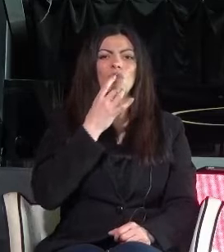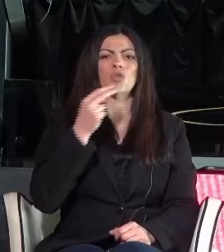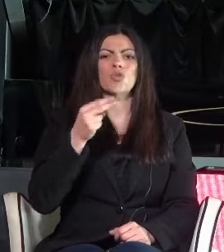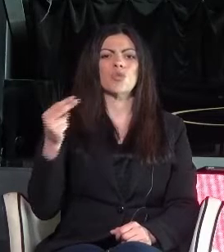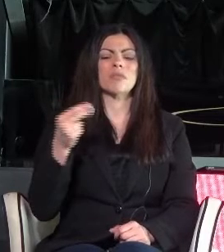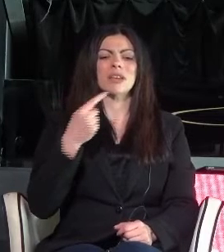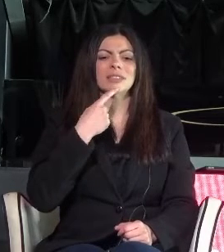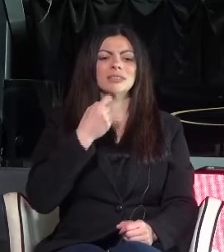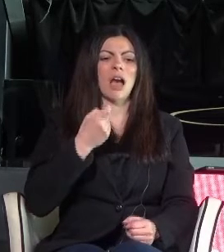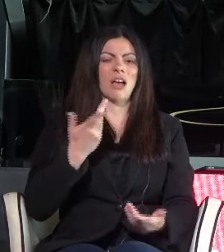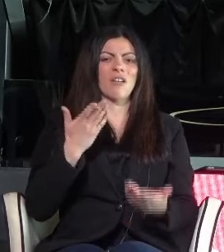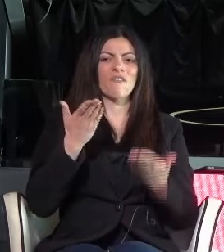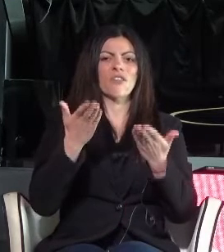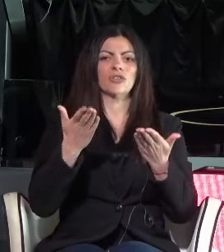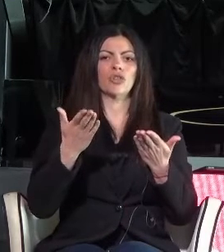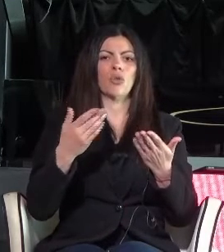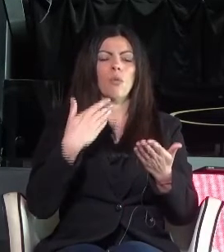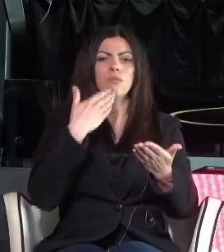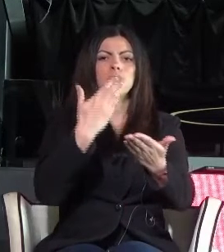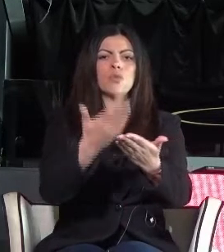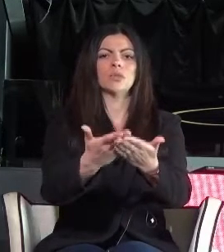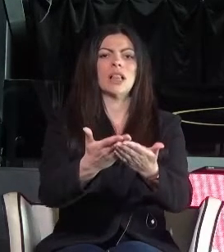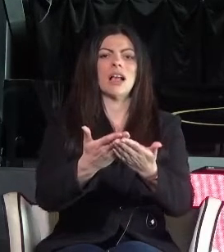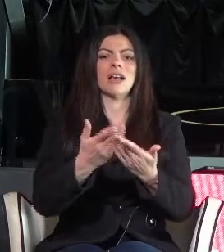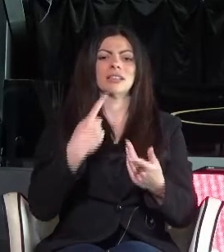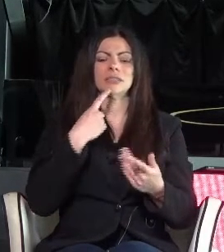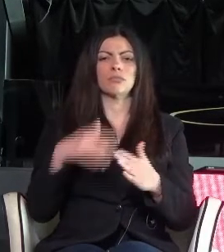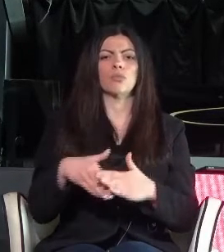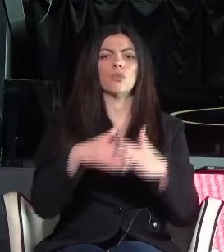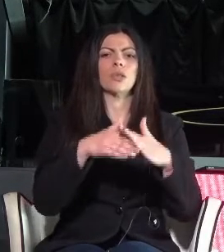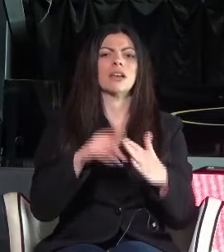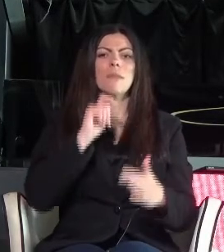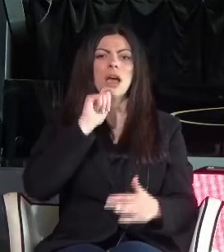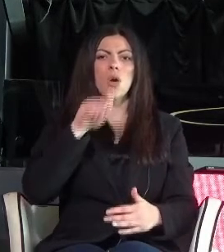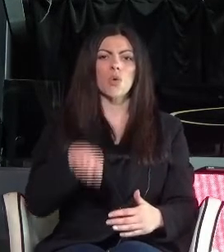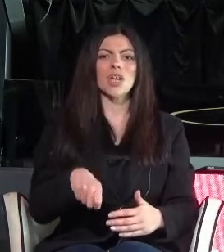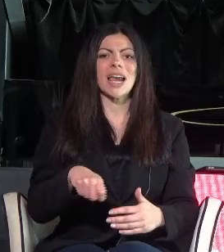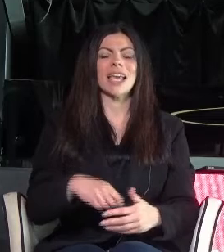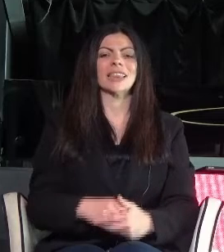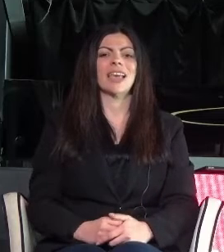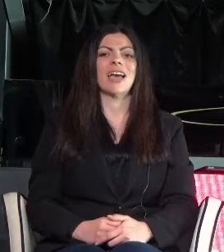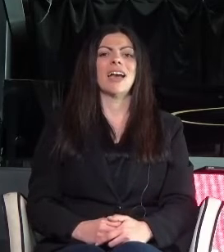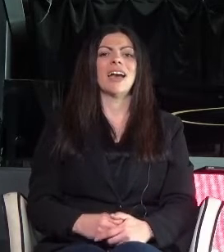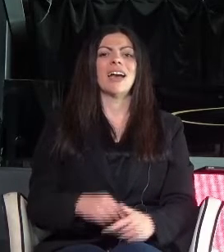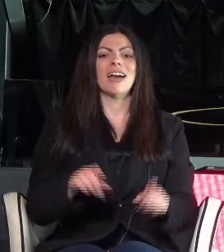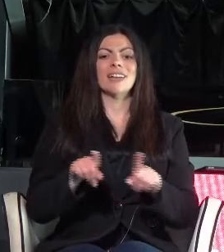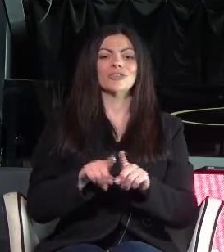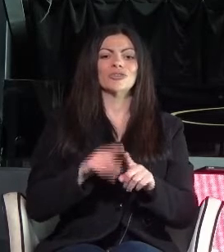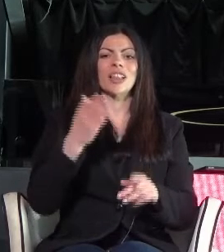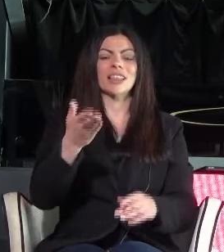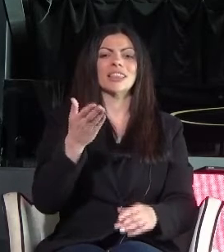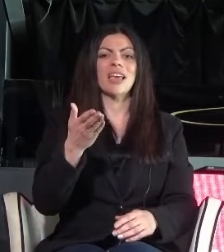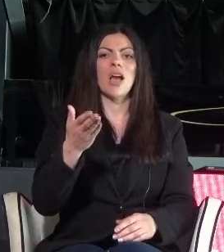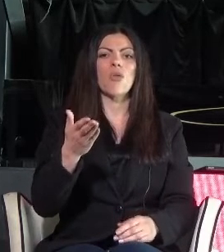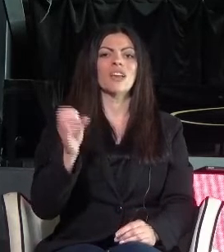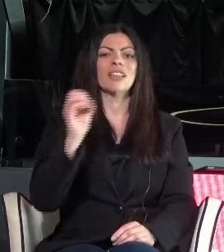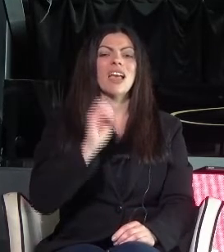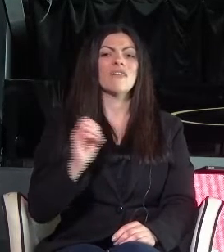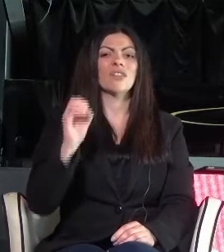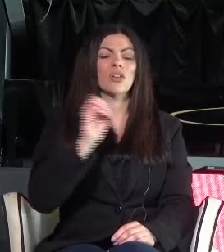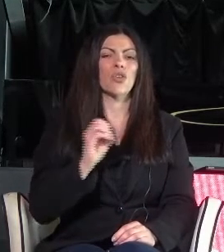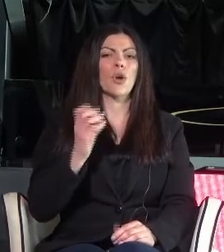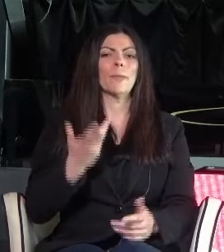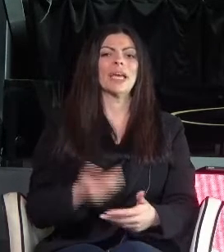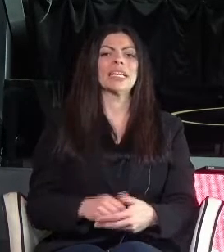also support for its pro-European Atlantic orientation. And we are really sure that this would be the future of Ukraine, of the